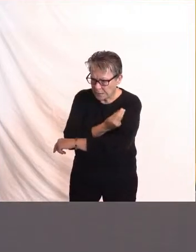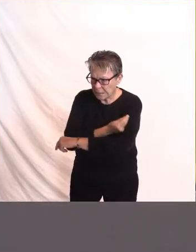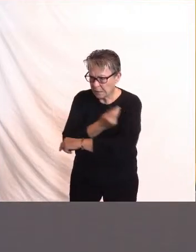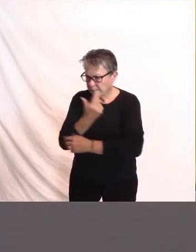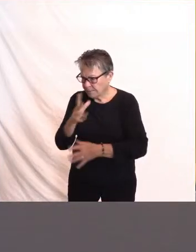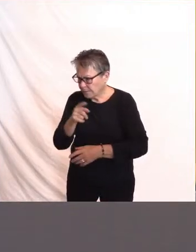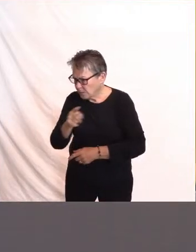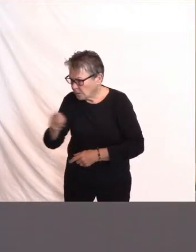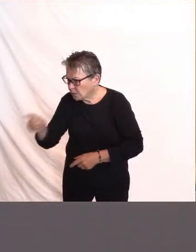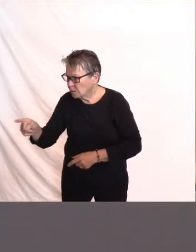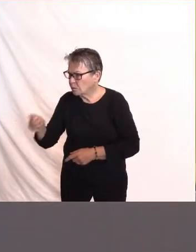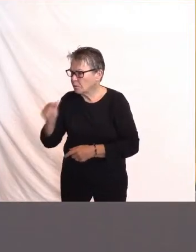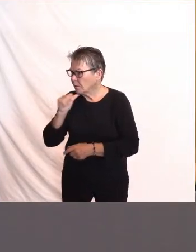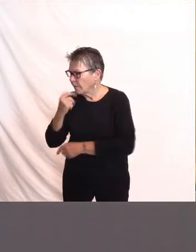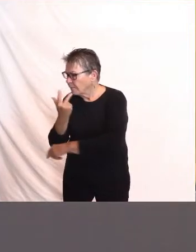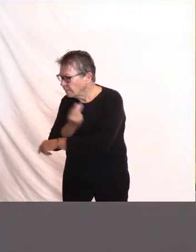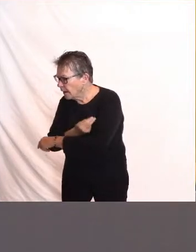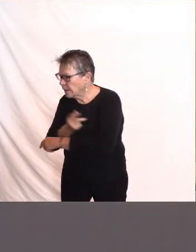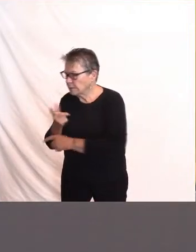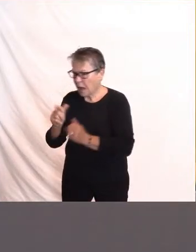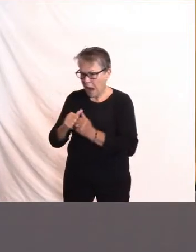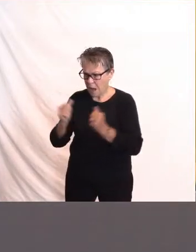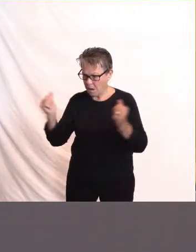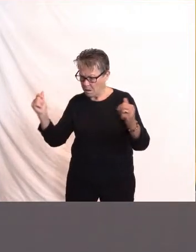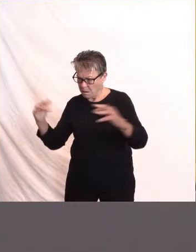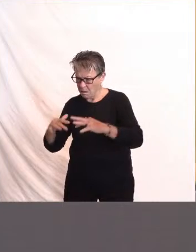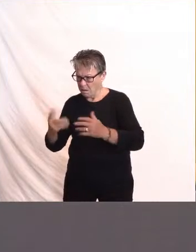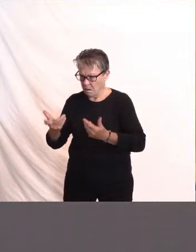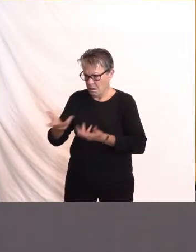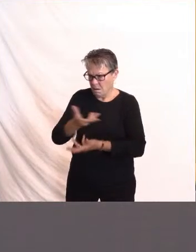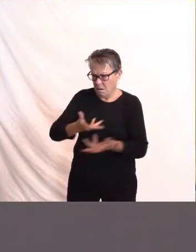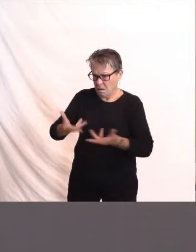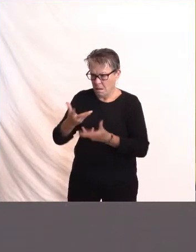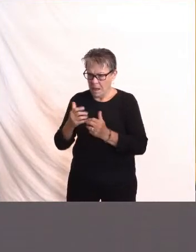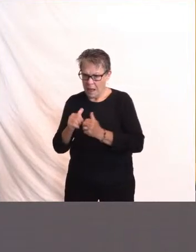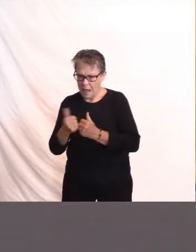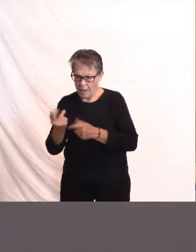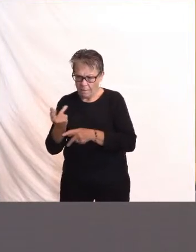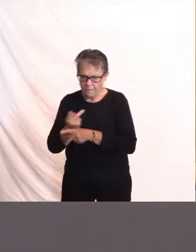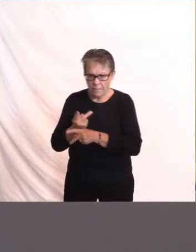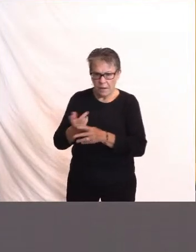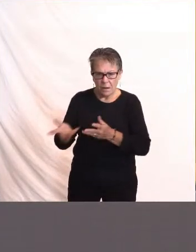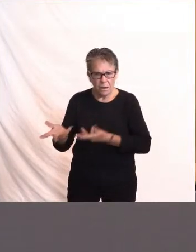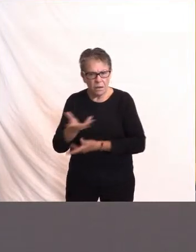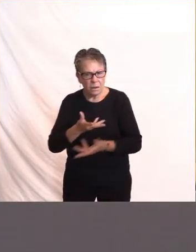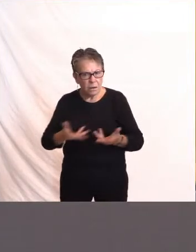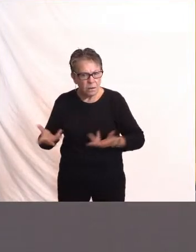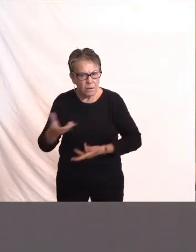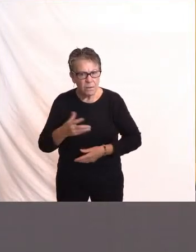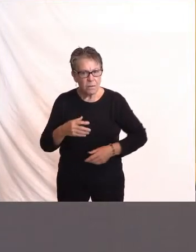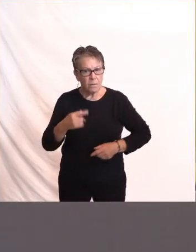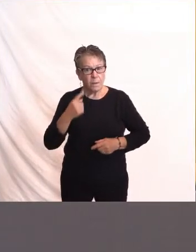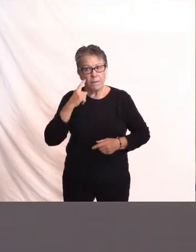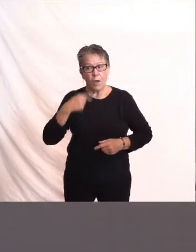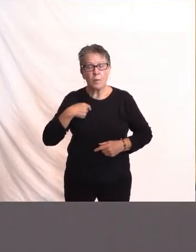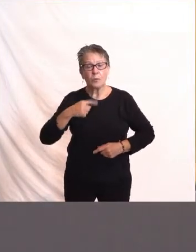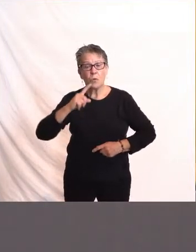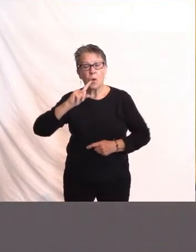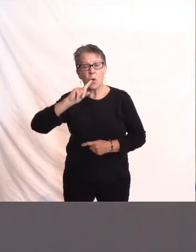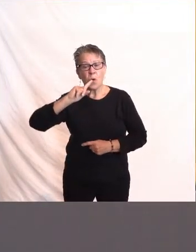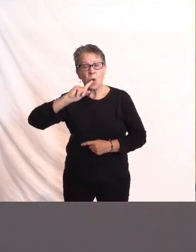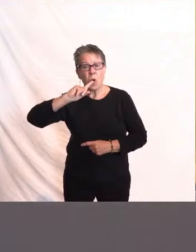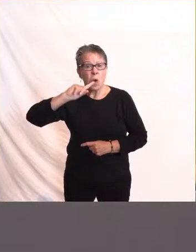to whatever, wear a mask, don't have the dinner, whatever. That to me, Judy, unless you disagree, that's out of bounds. So with